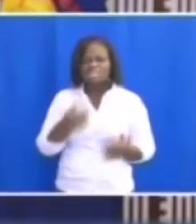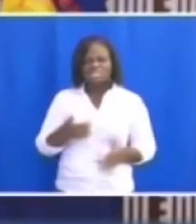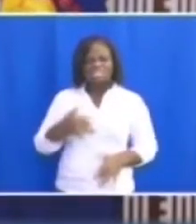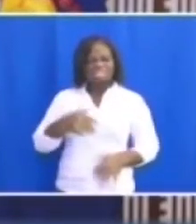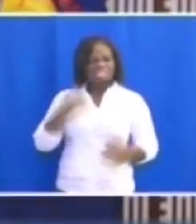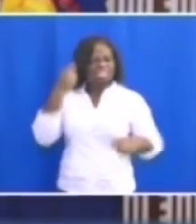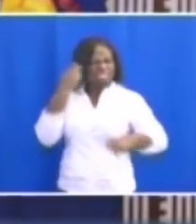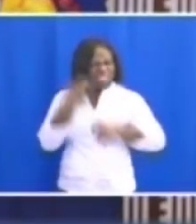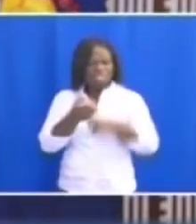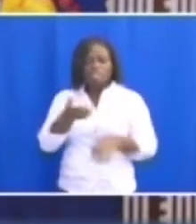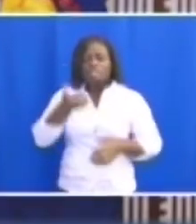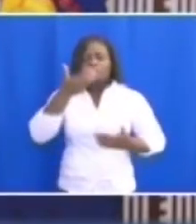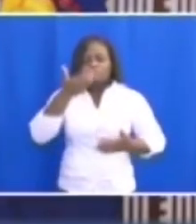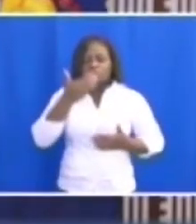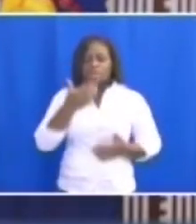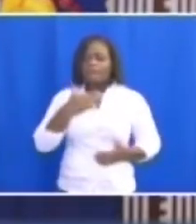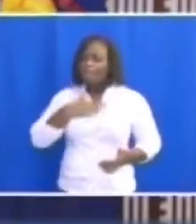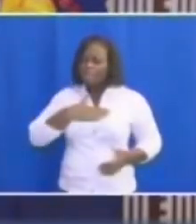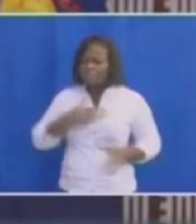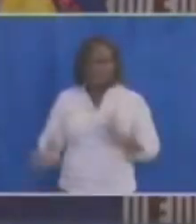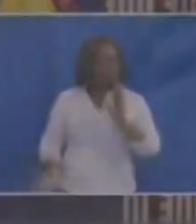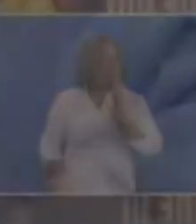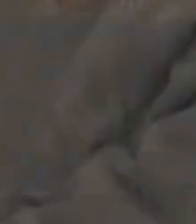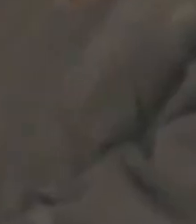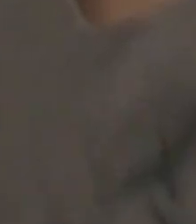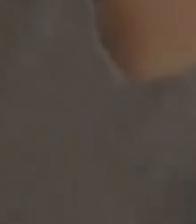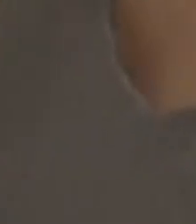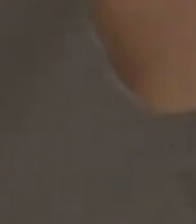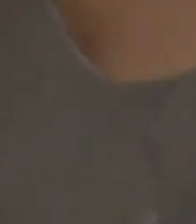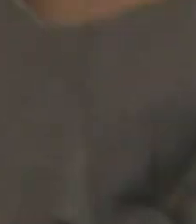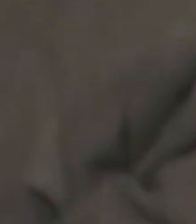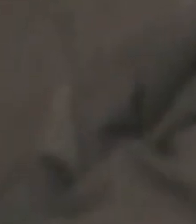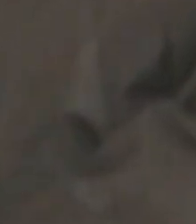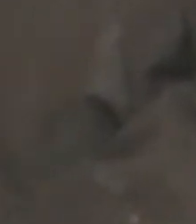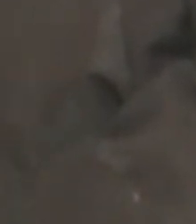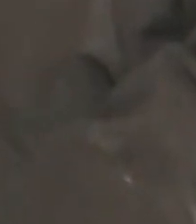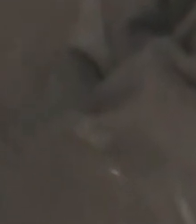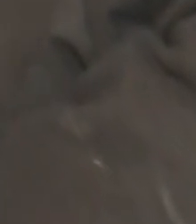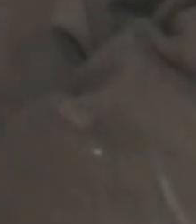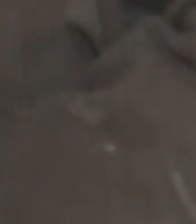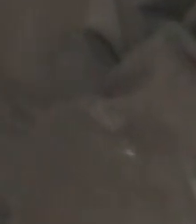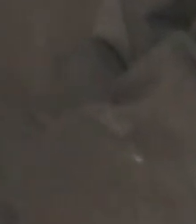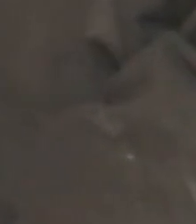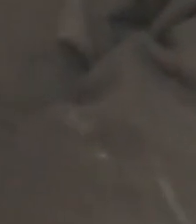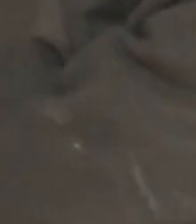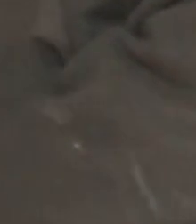in breathing, seek immediate medical attention.